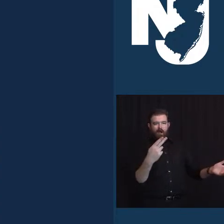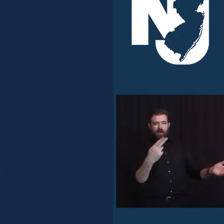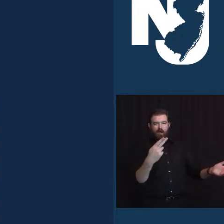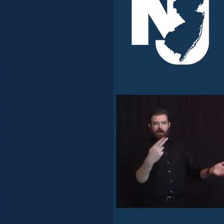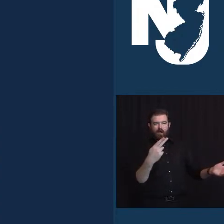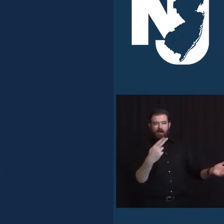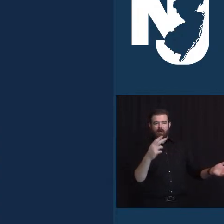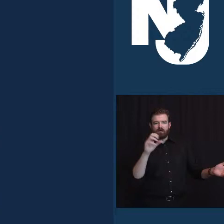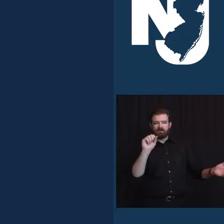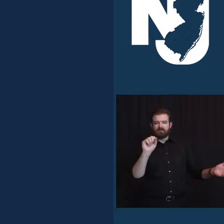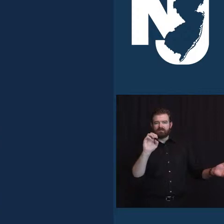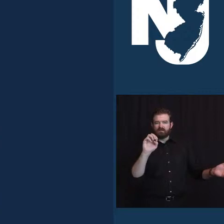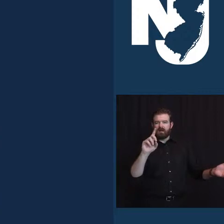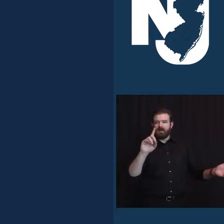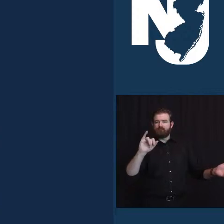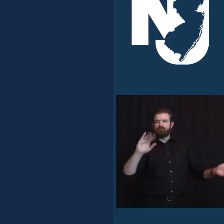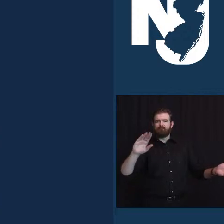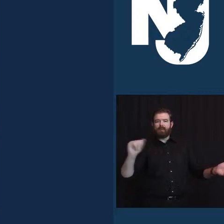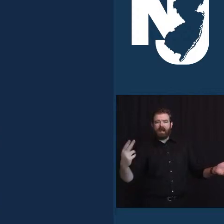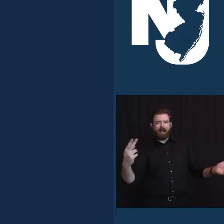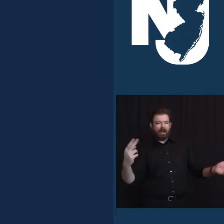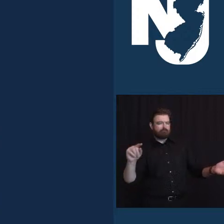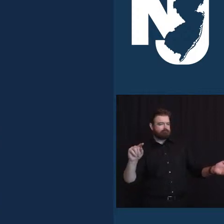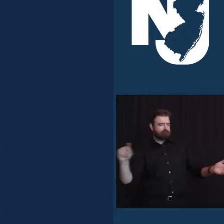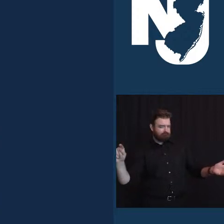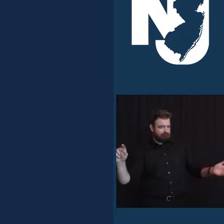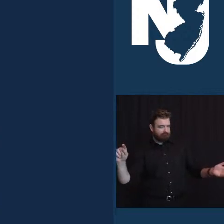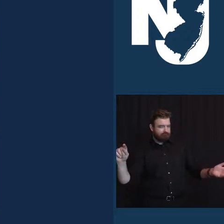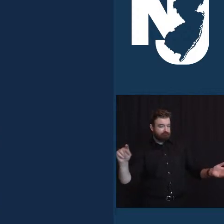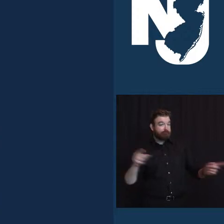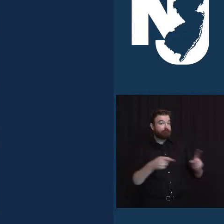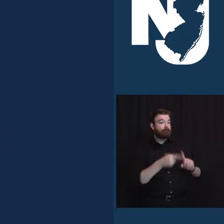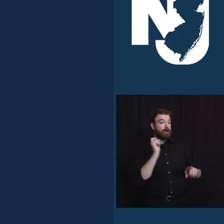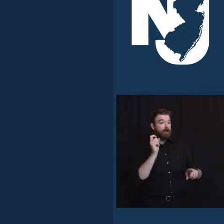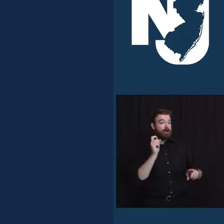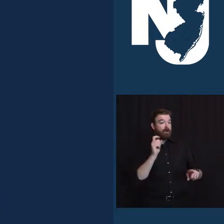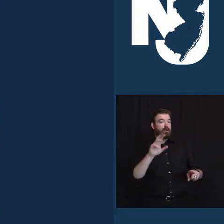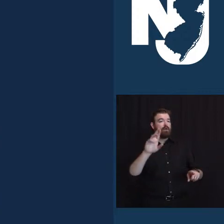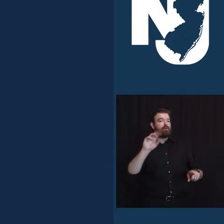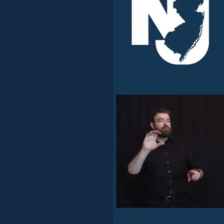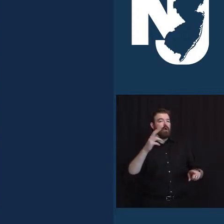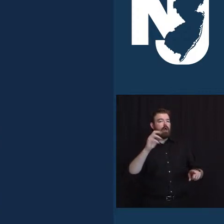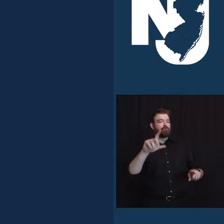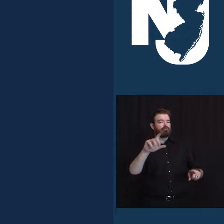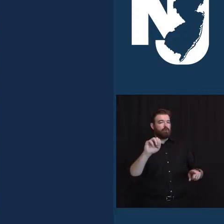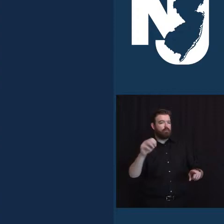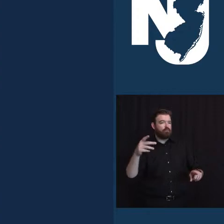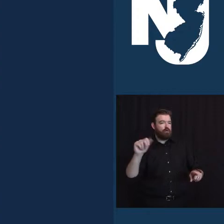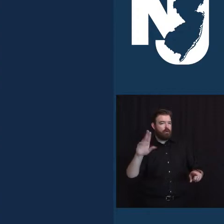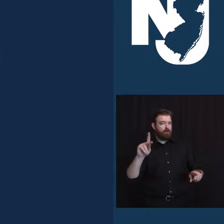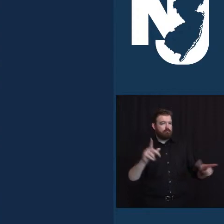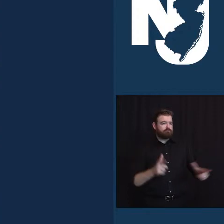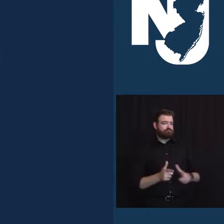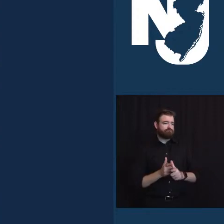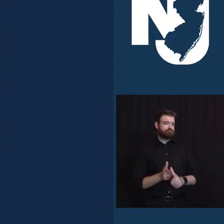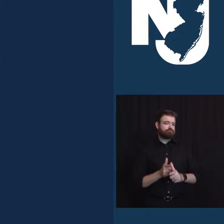Park. Hella Sadiba. On Sunday, he ran his way into New York